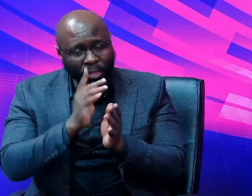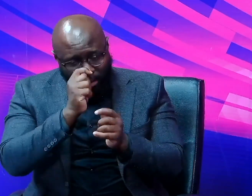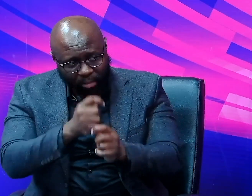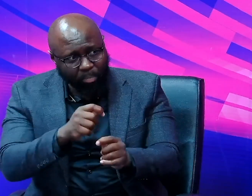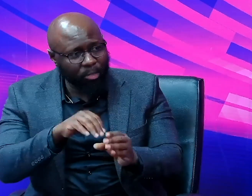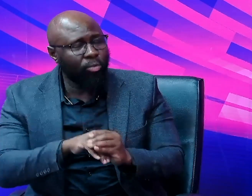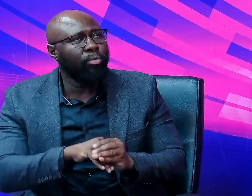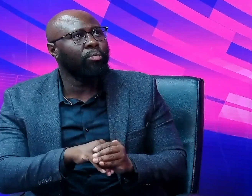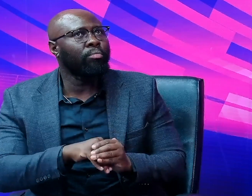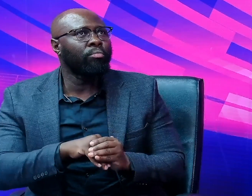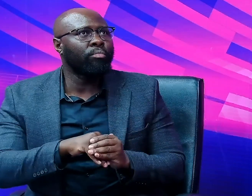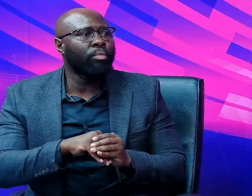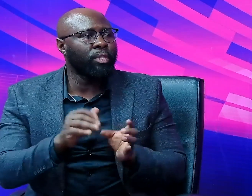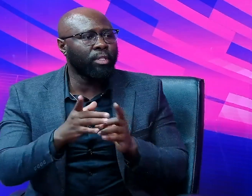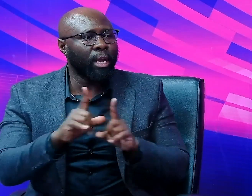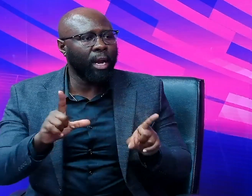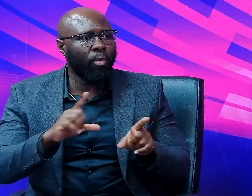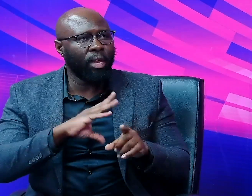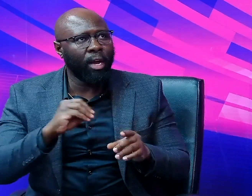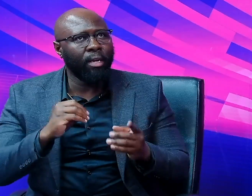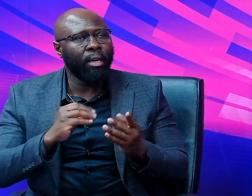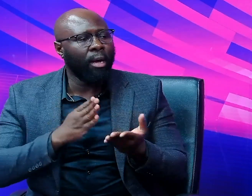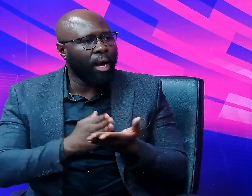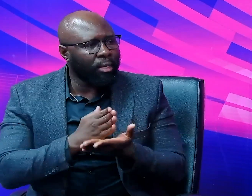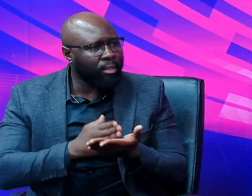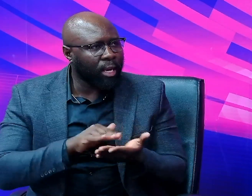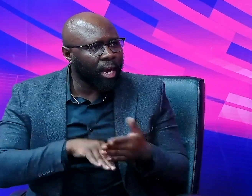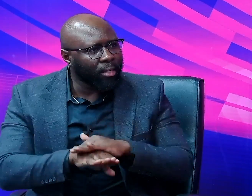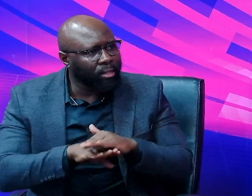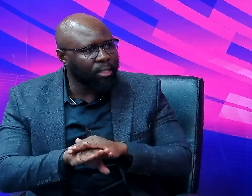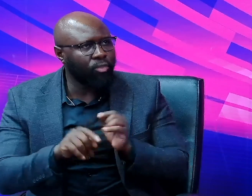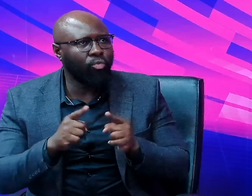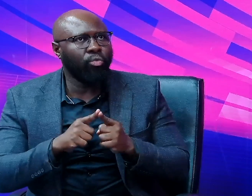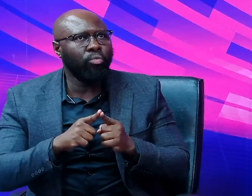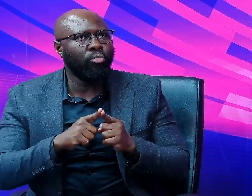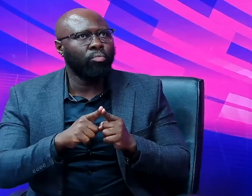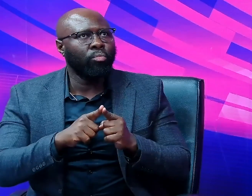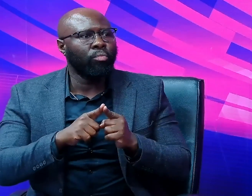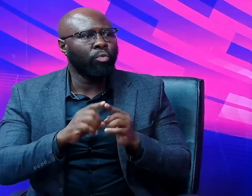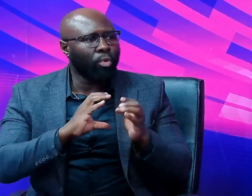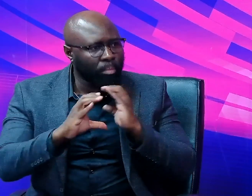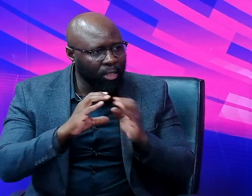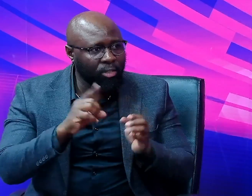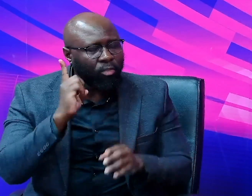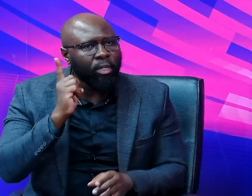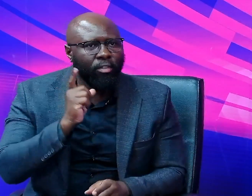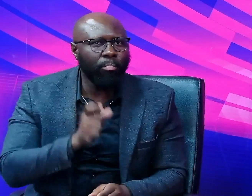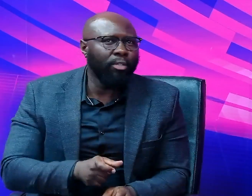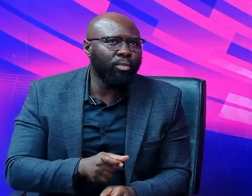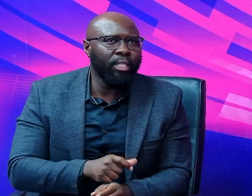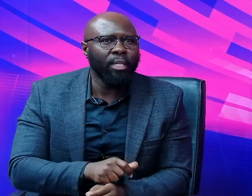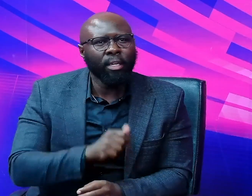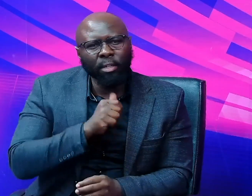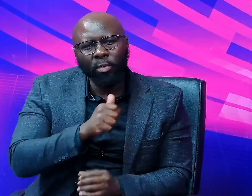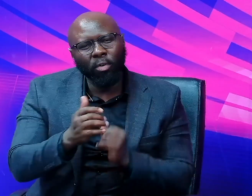Kenya is a country with respect to sign language and access to